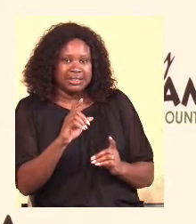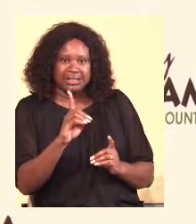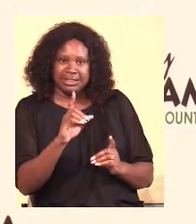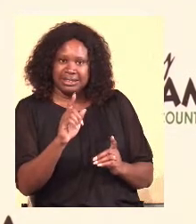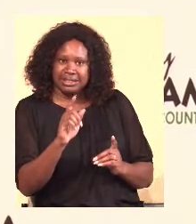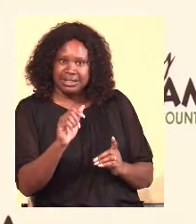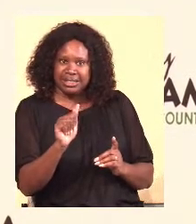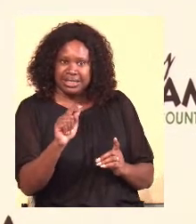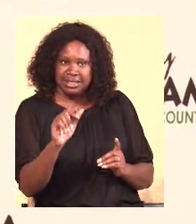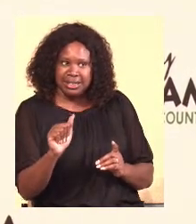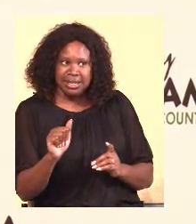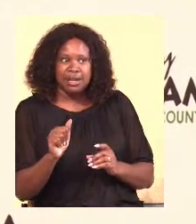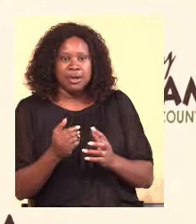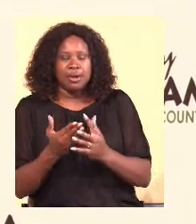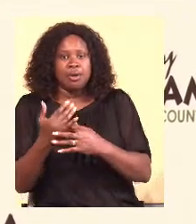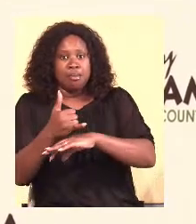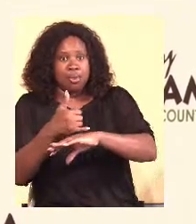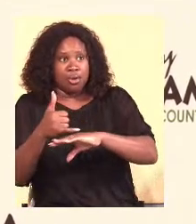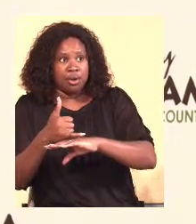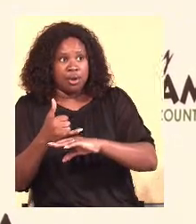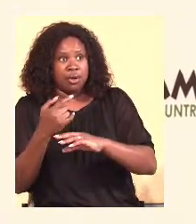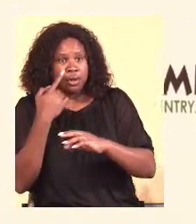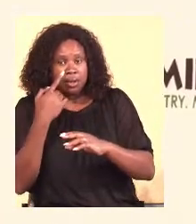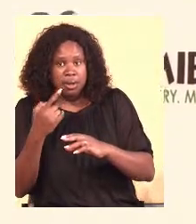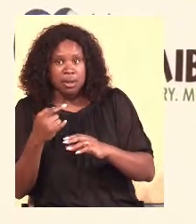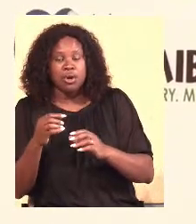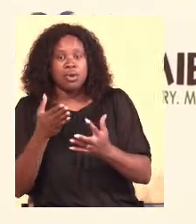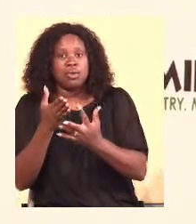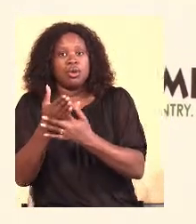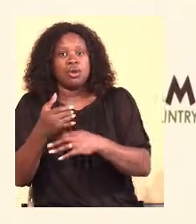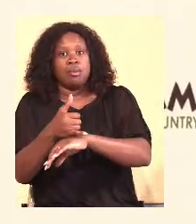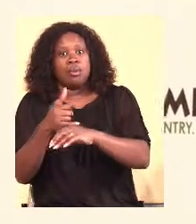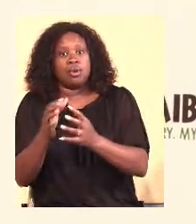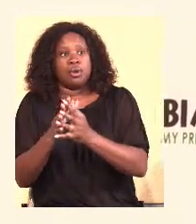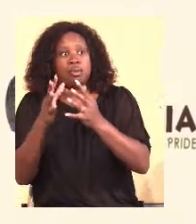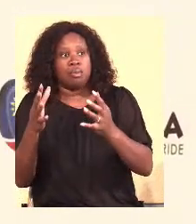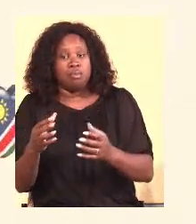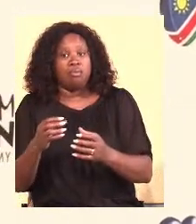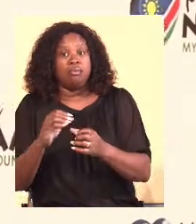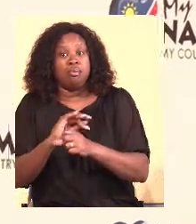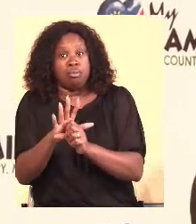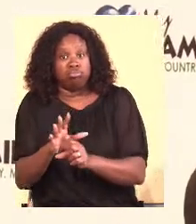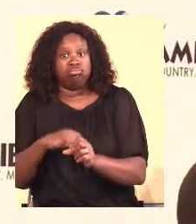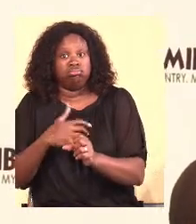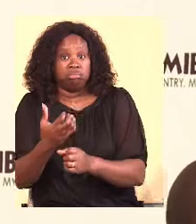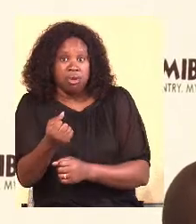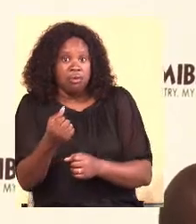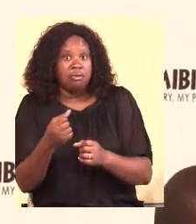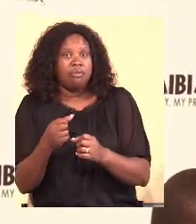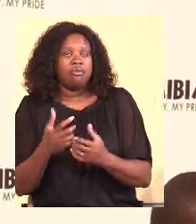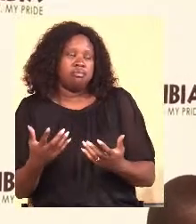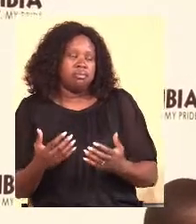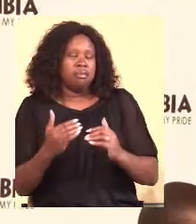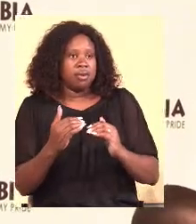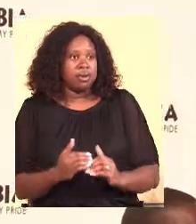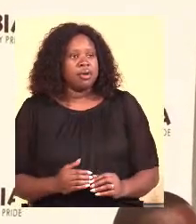move into an area, your phone should be able to tell you are entering into a zone where there's intensity of cases and so on. Number